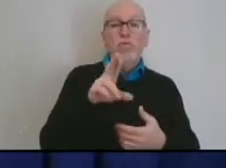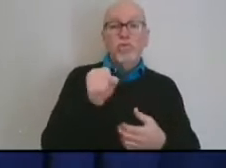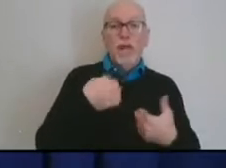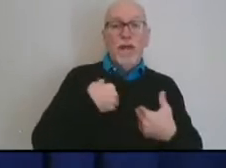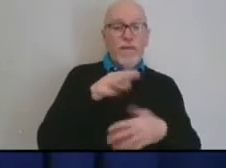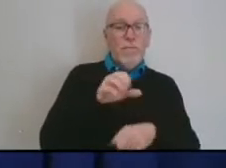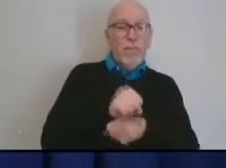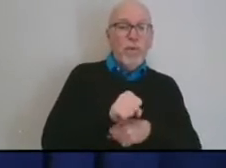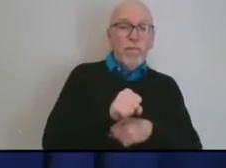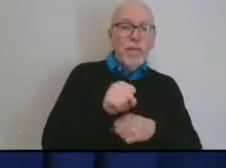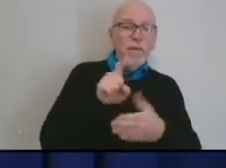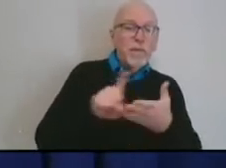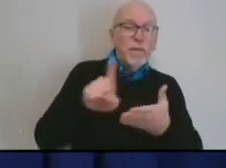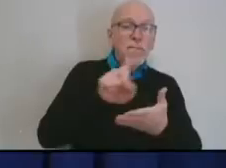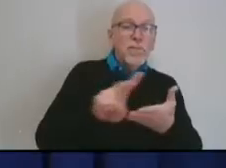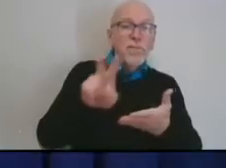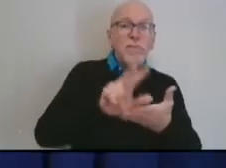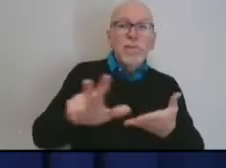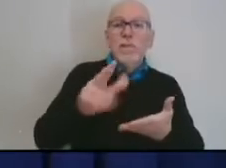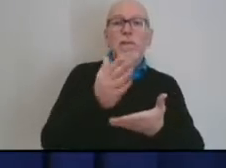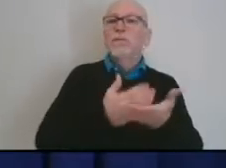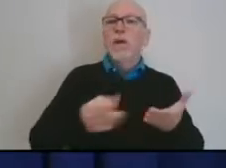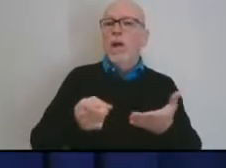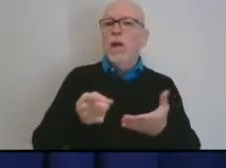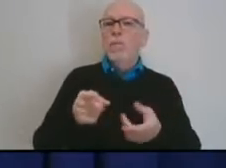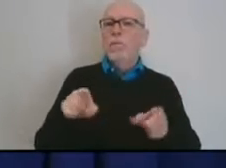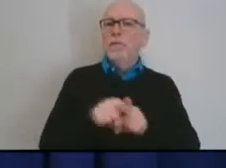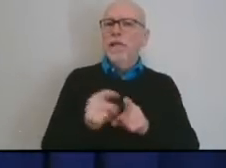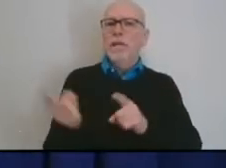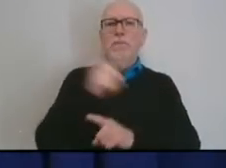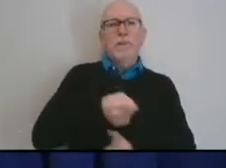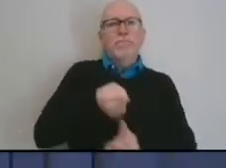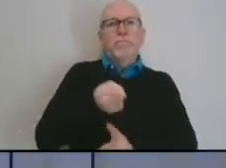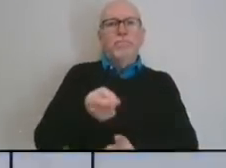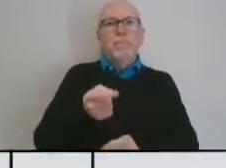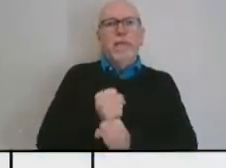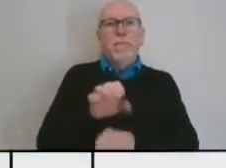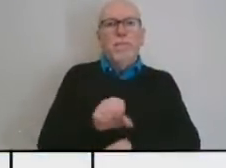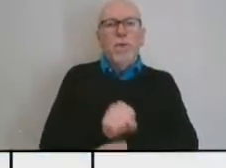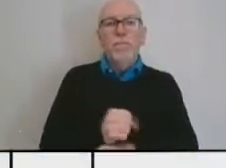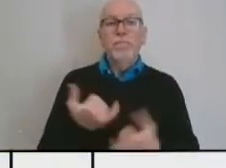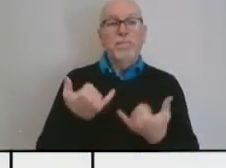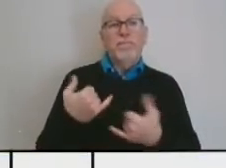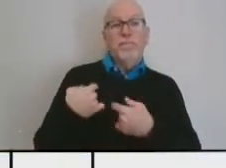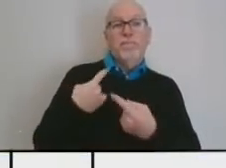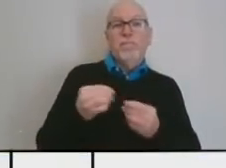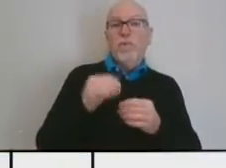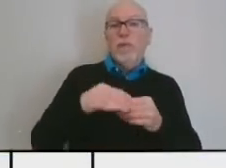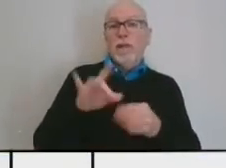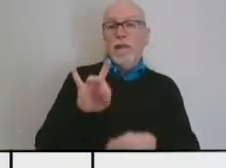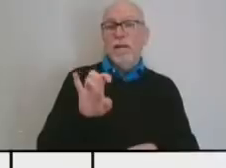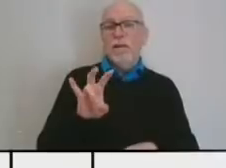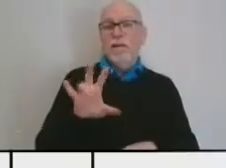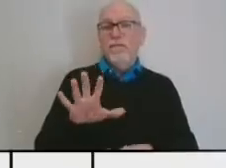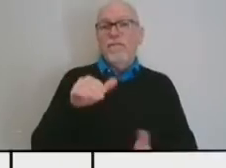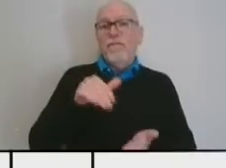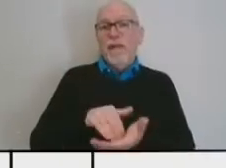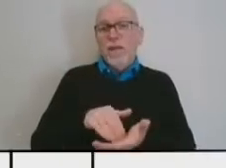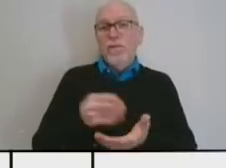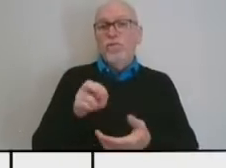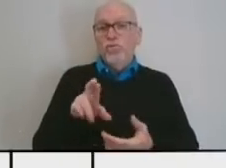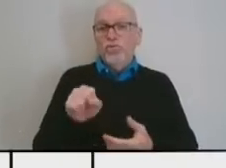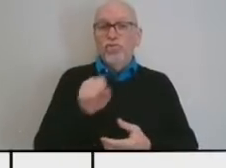weeks out, others were able to get same-day appointments. To date, more than 875,000 unique Hoosiers